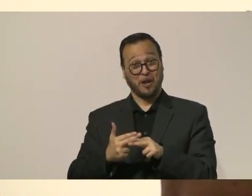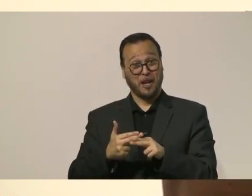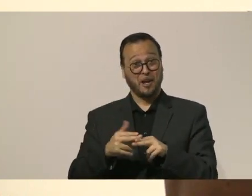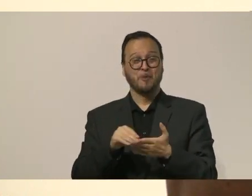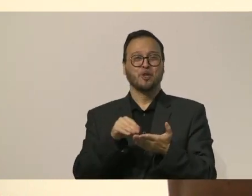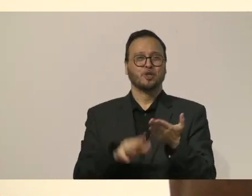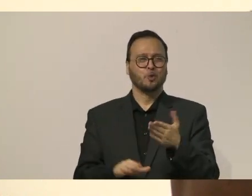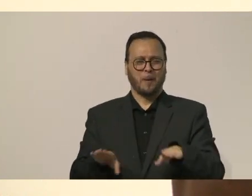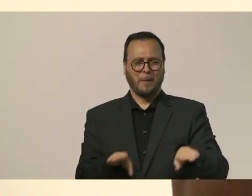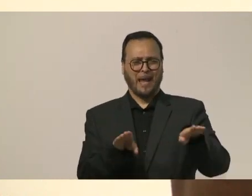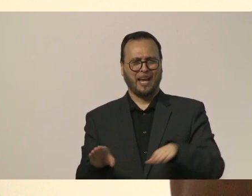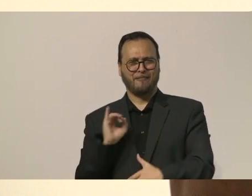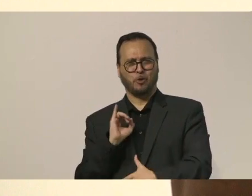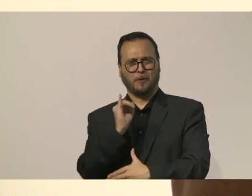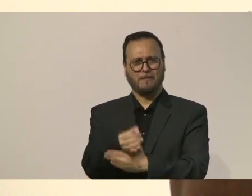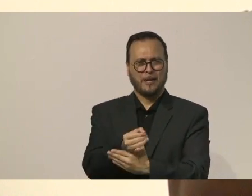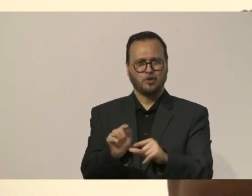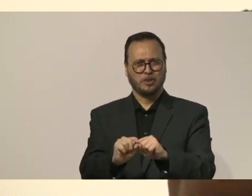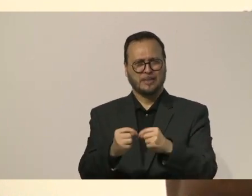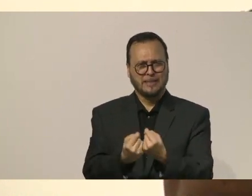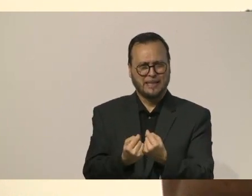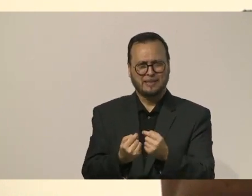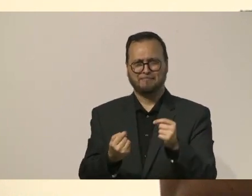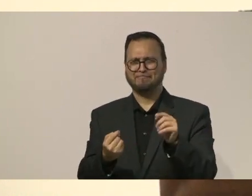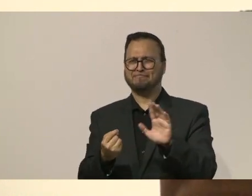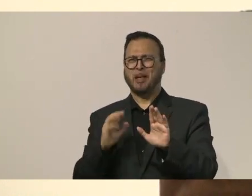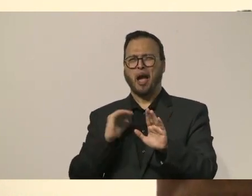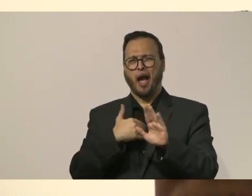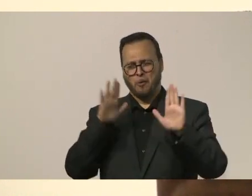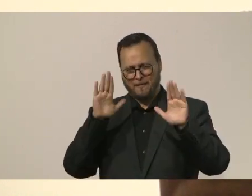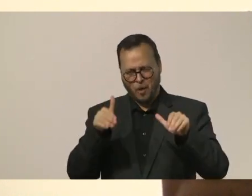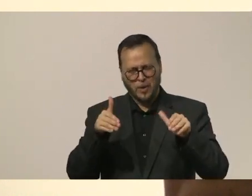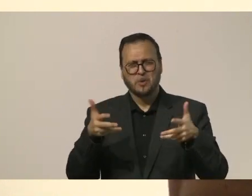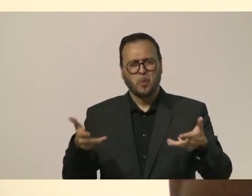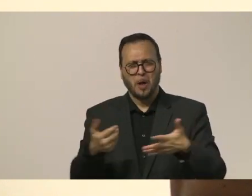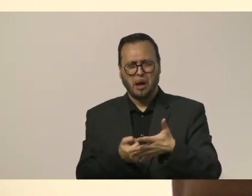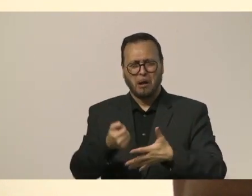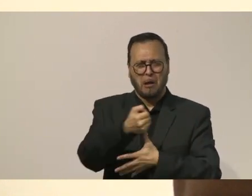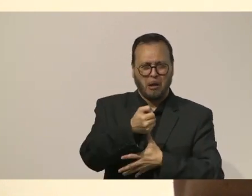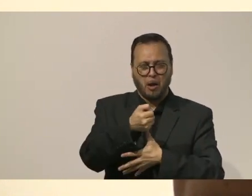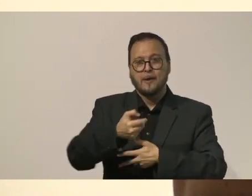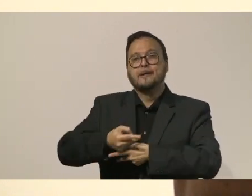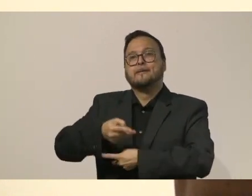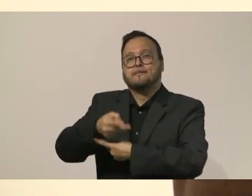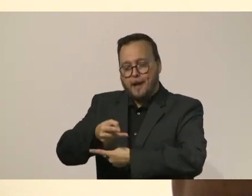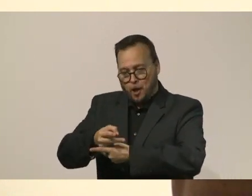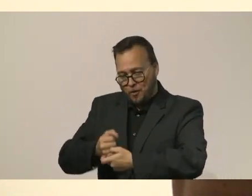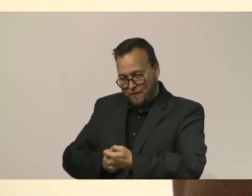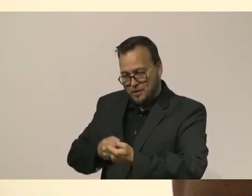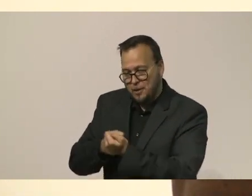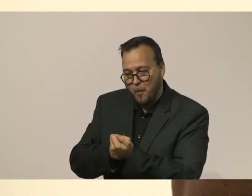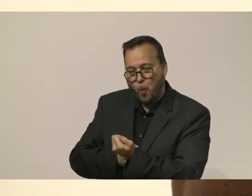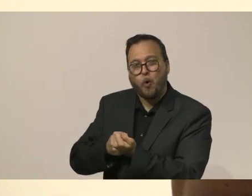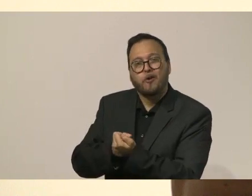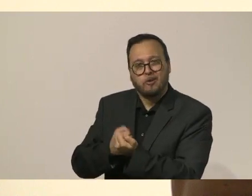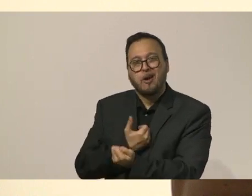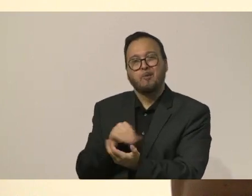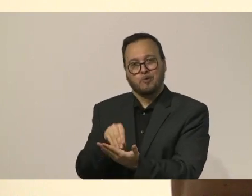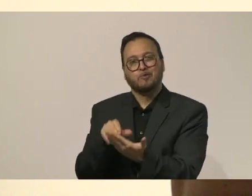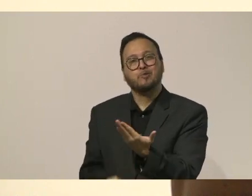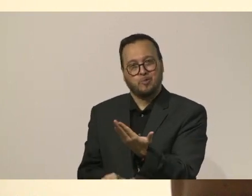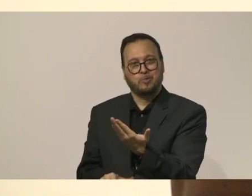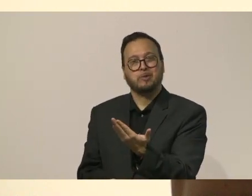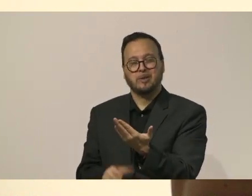Behavioral Intervention Team. Our focus is now on taking care of and supporting our students, and we wanted our